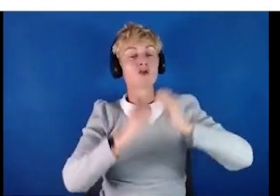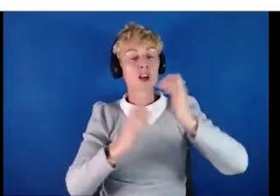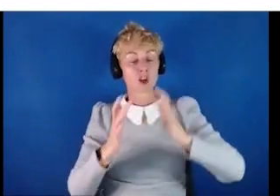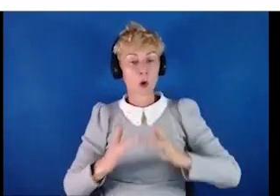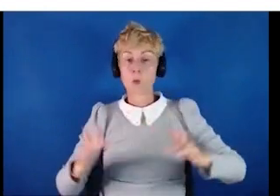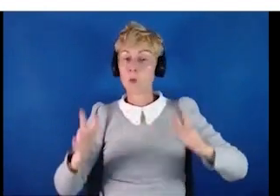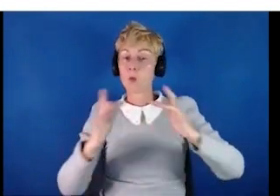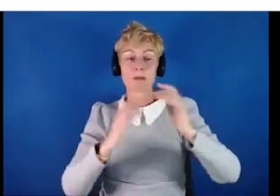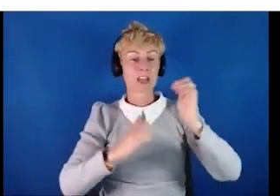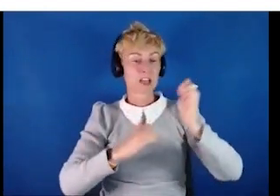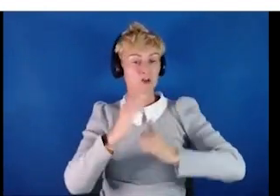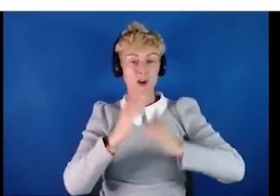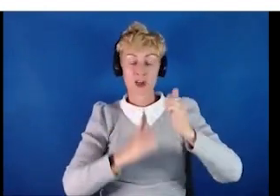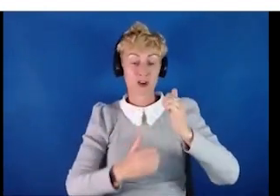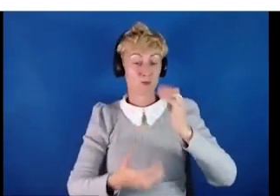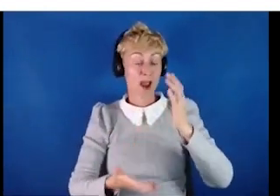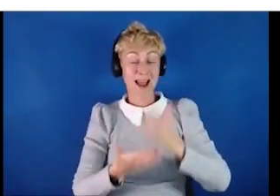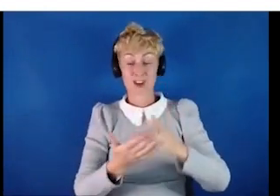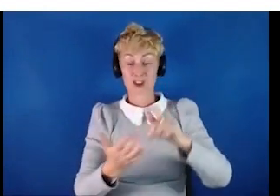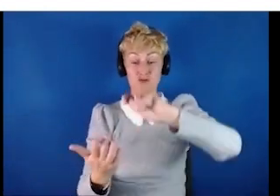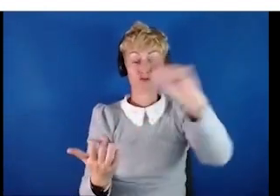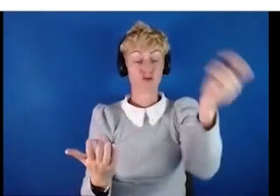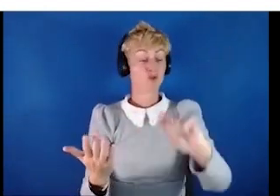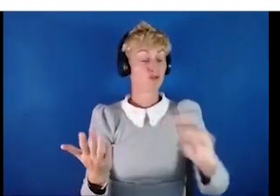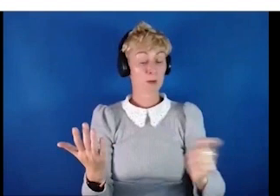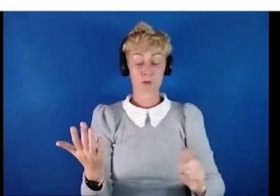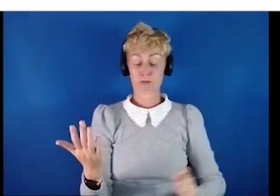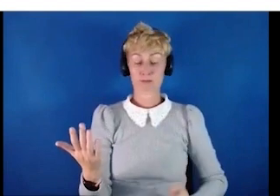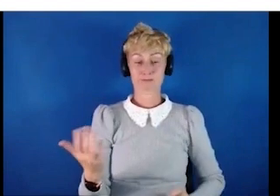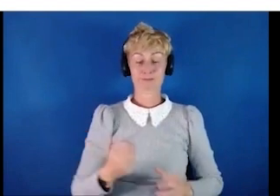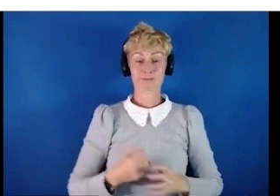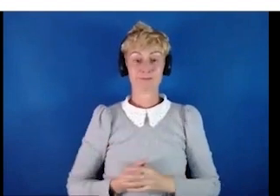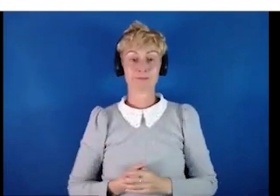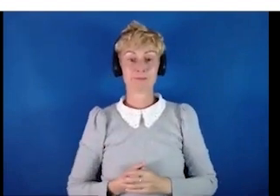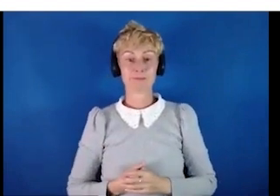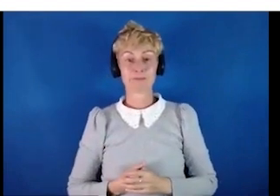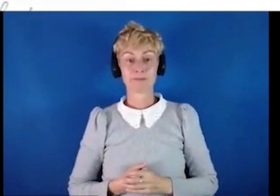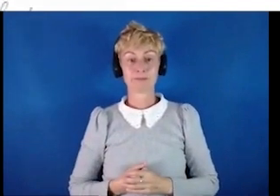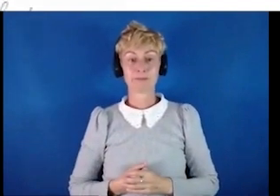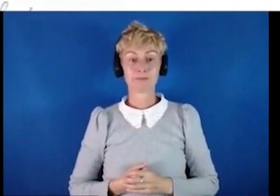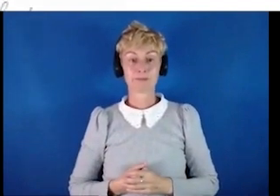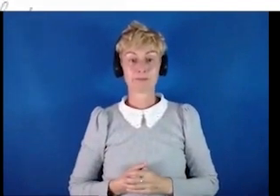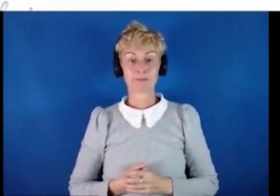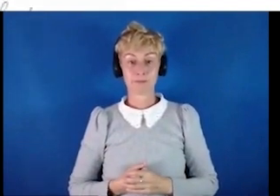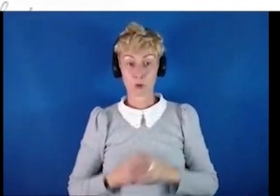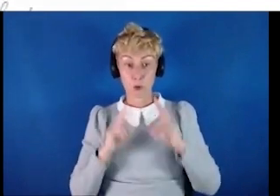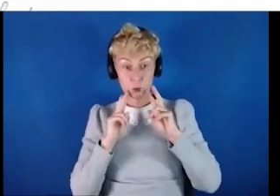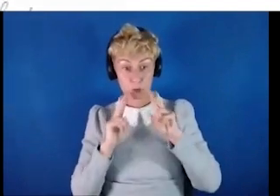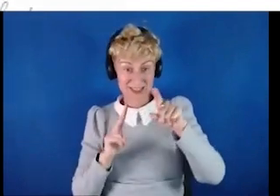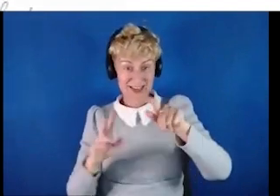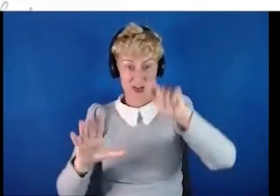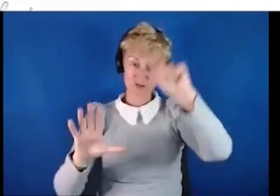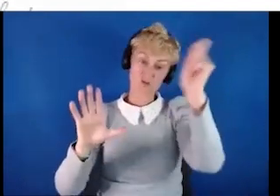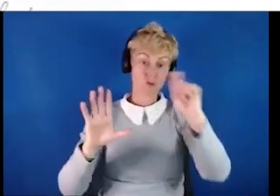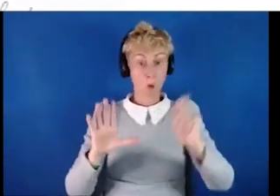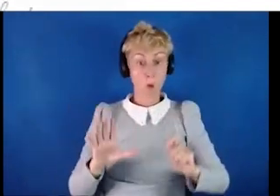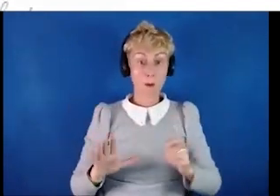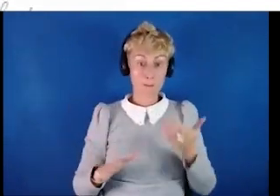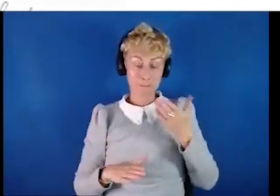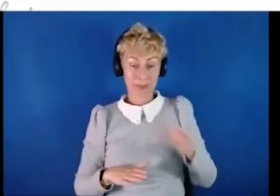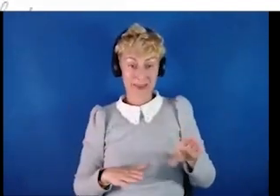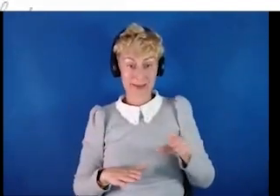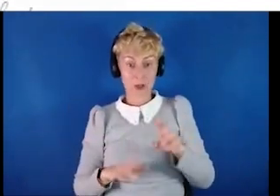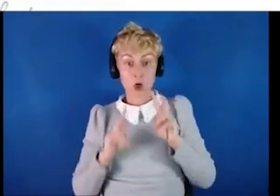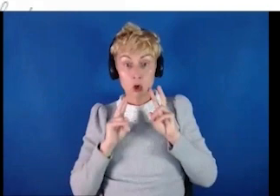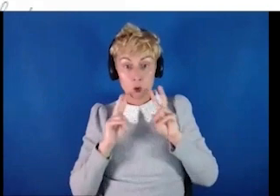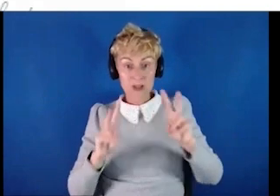simple way by literally doodling and mapping. Next slide, please. And here, where you can see my